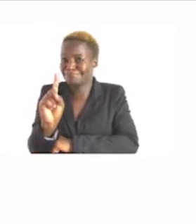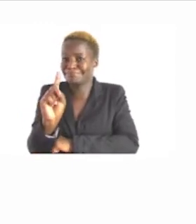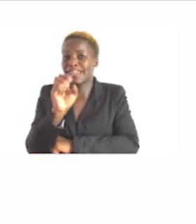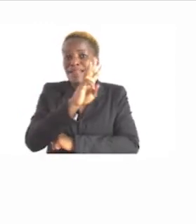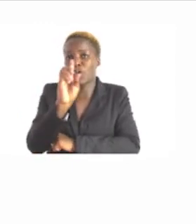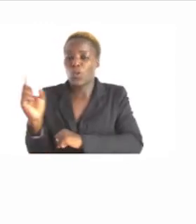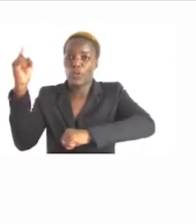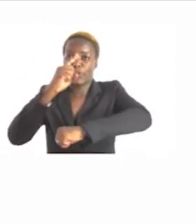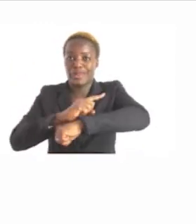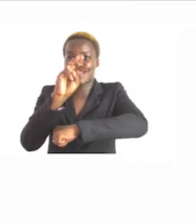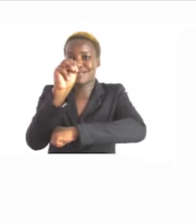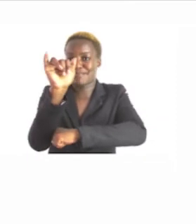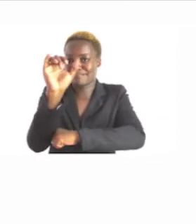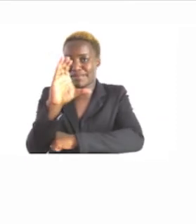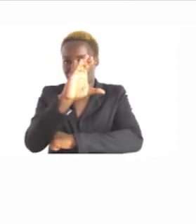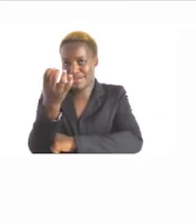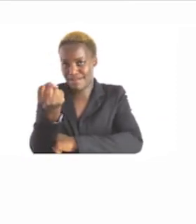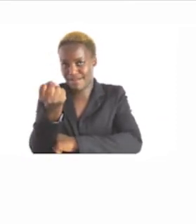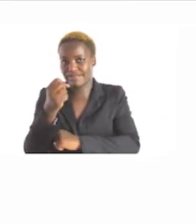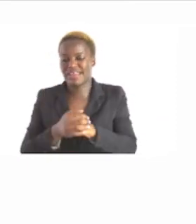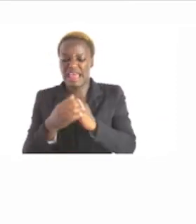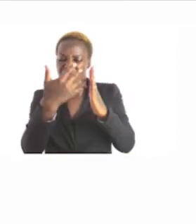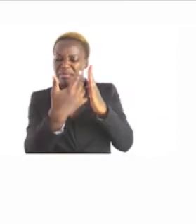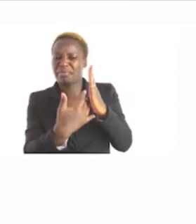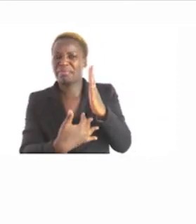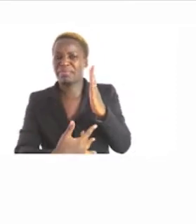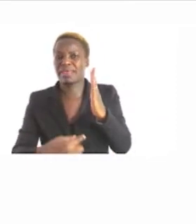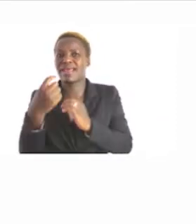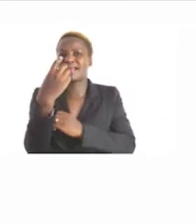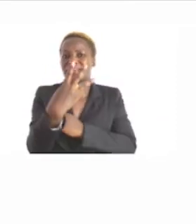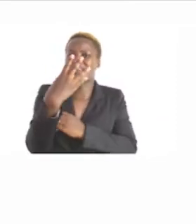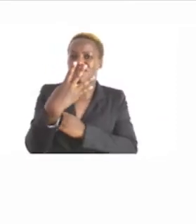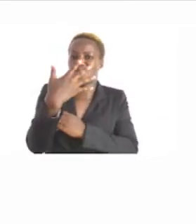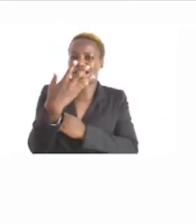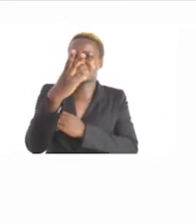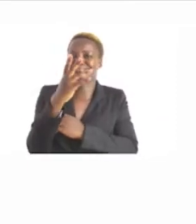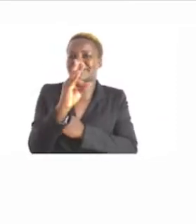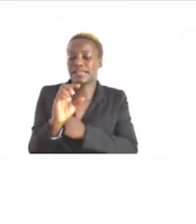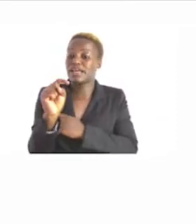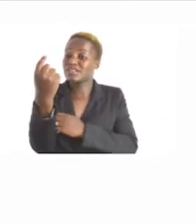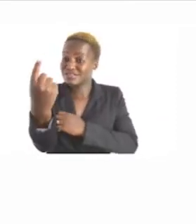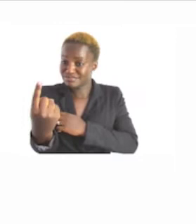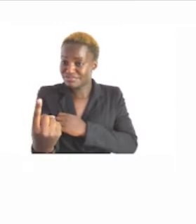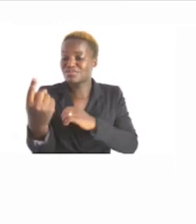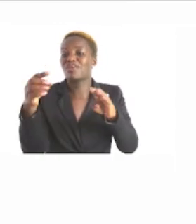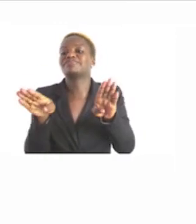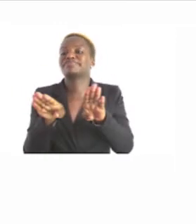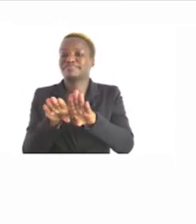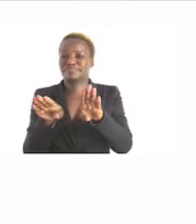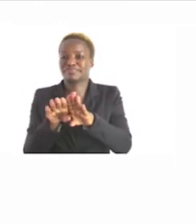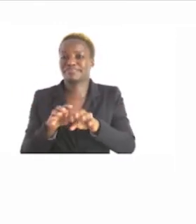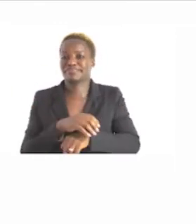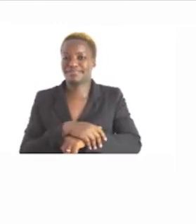days. So for the rest of the worksheet, 3, 4, 5, 6, and 7, I would like for you to complete that at